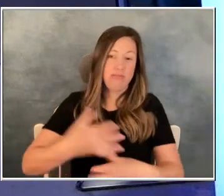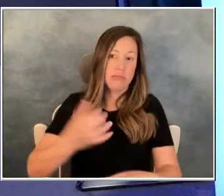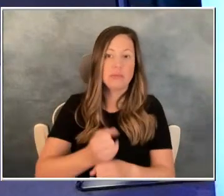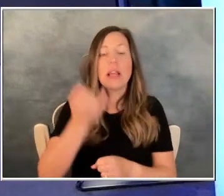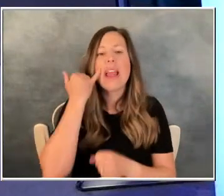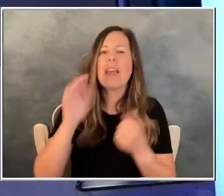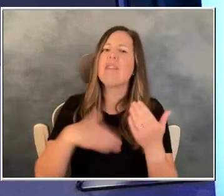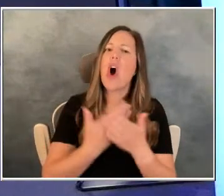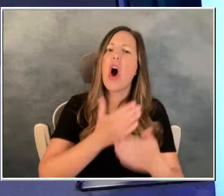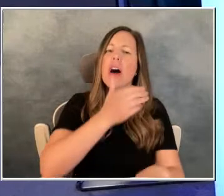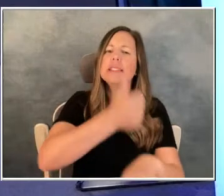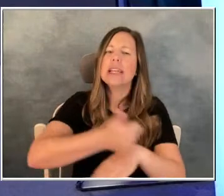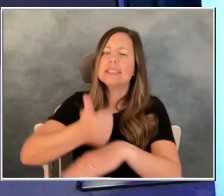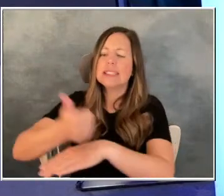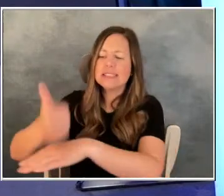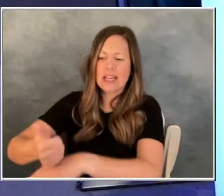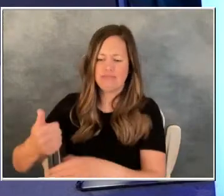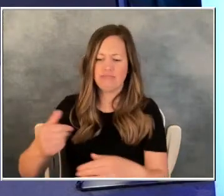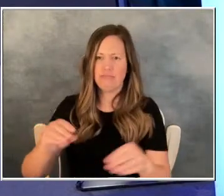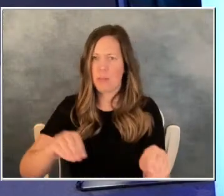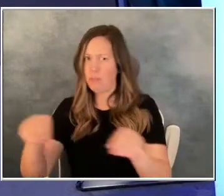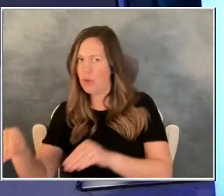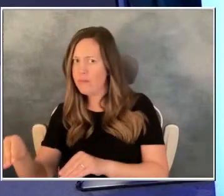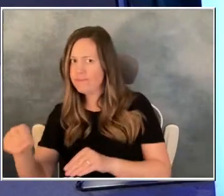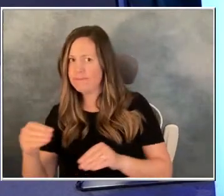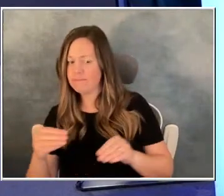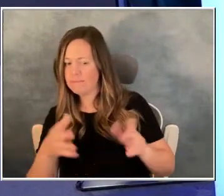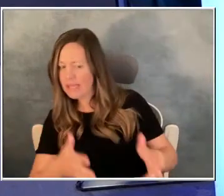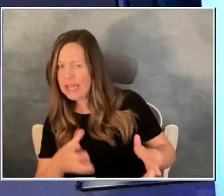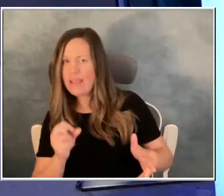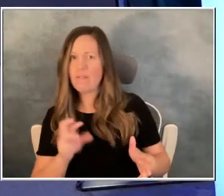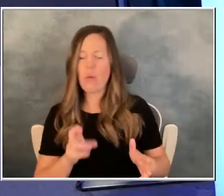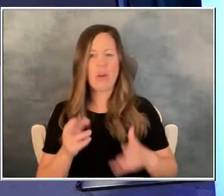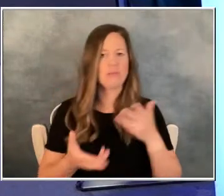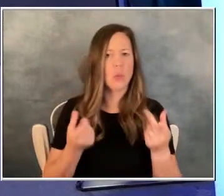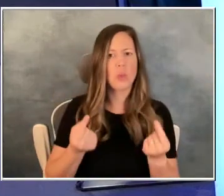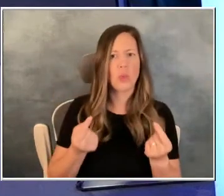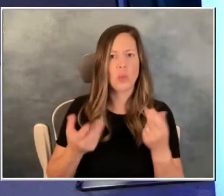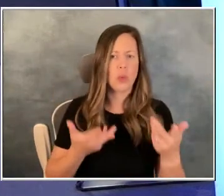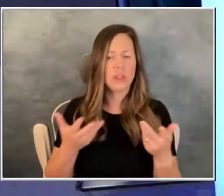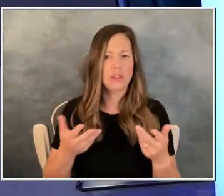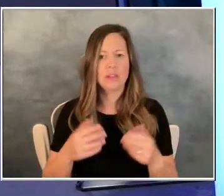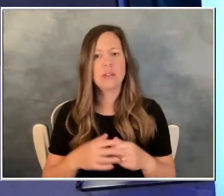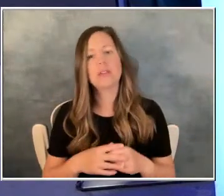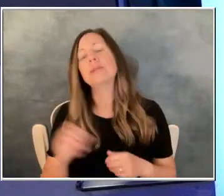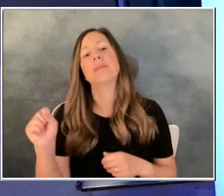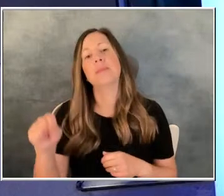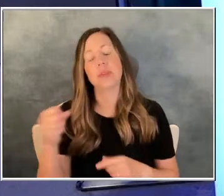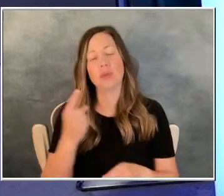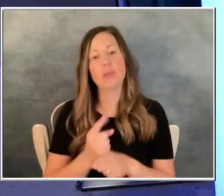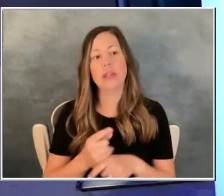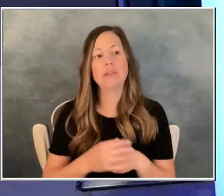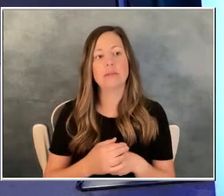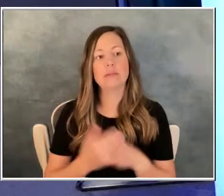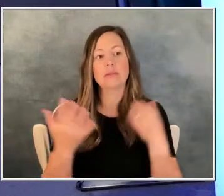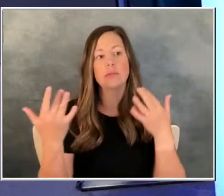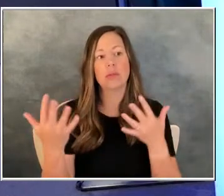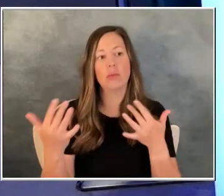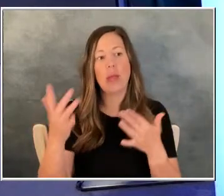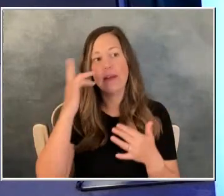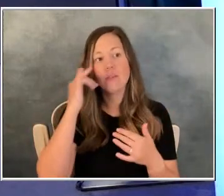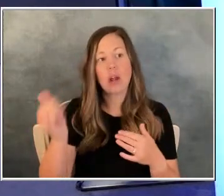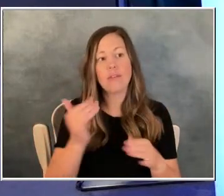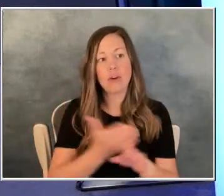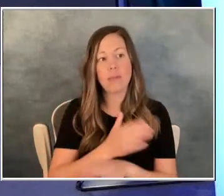move to a different spot and just let that one be? Because people are always going back to that area. Yes. Yes. Wait forever before you go back to the same